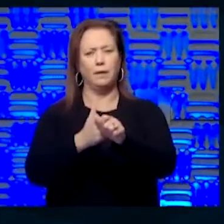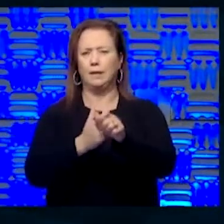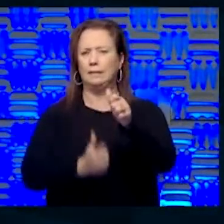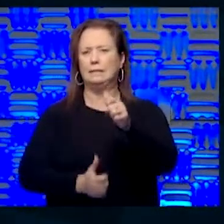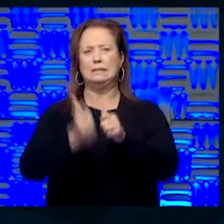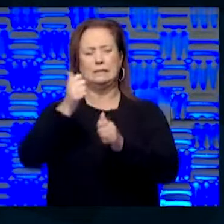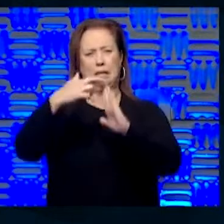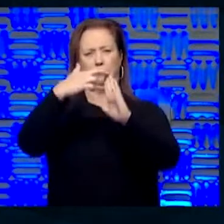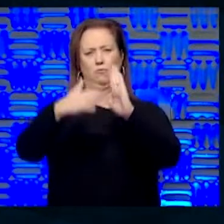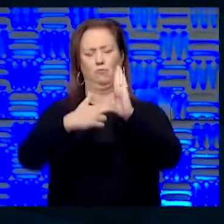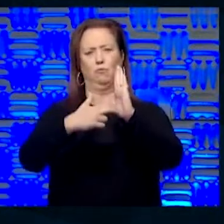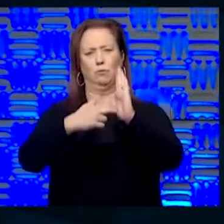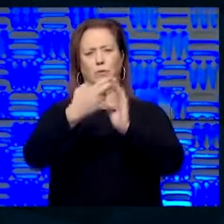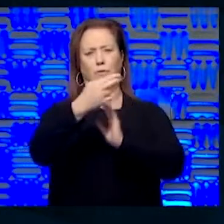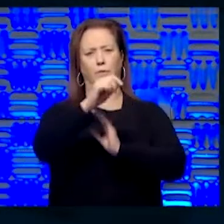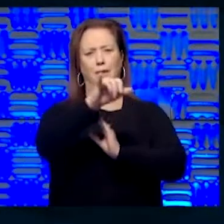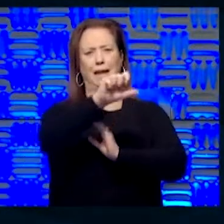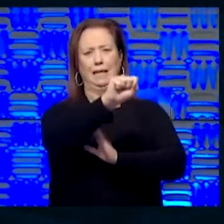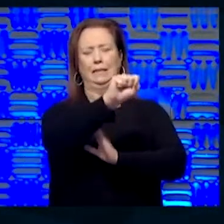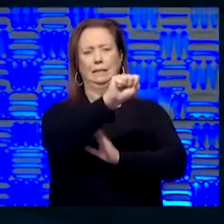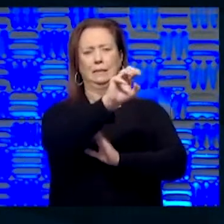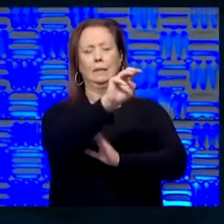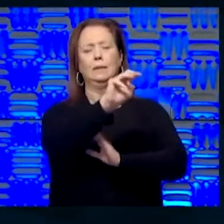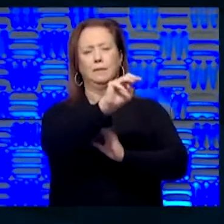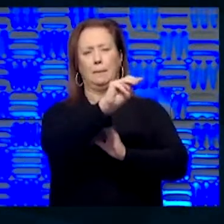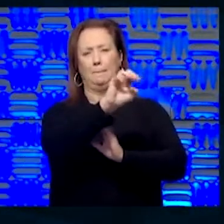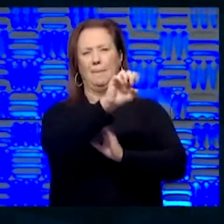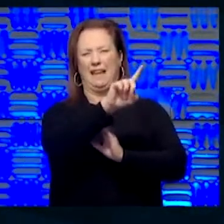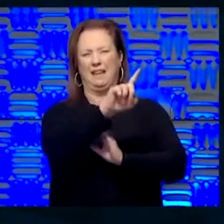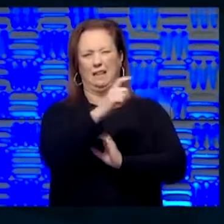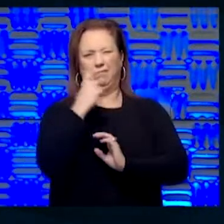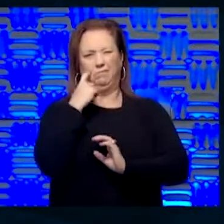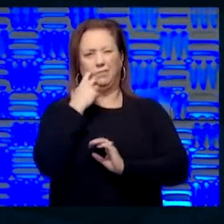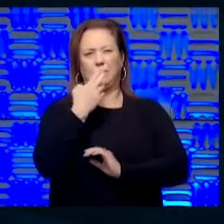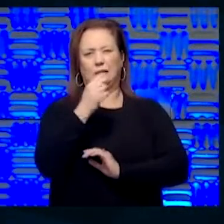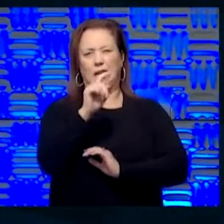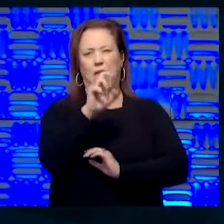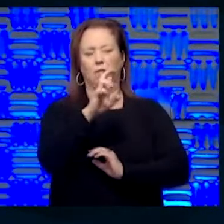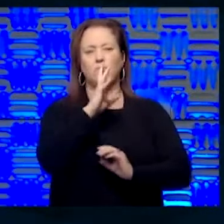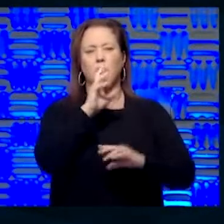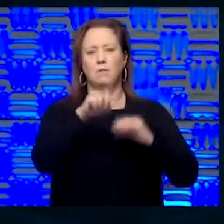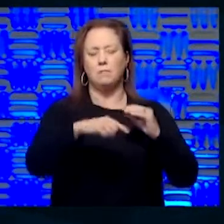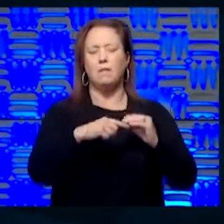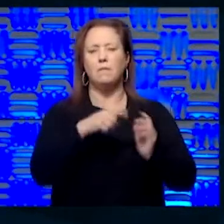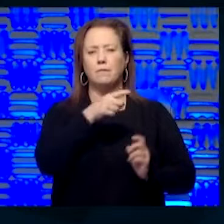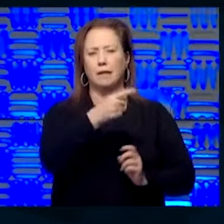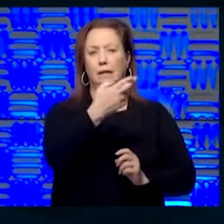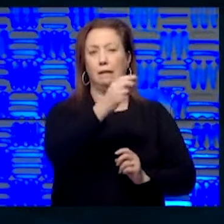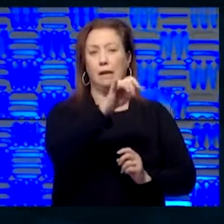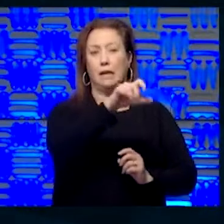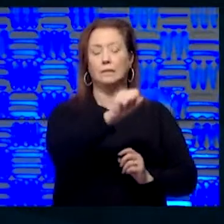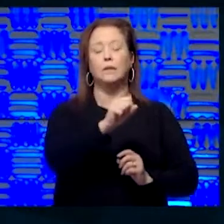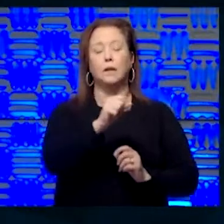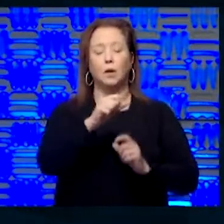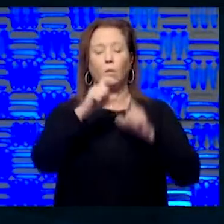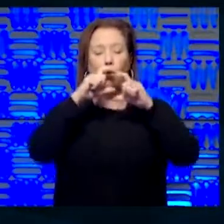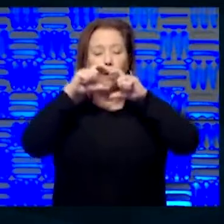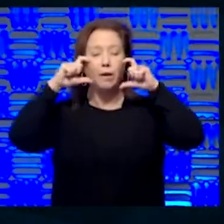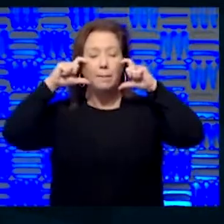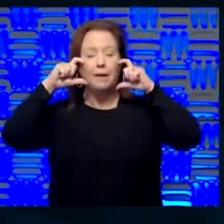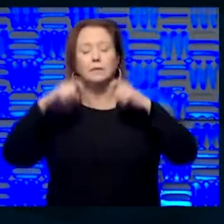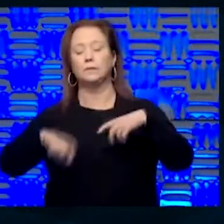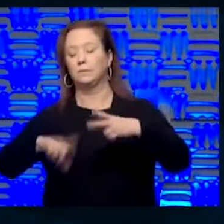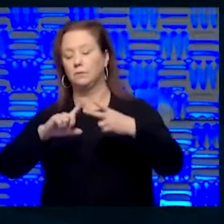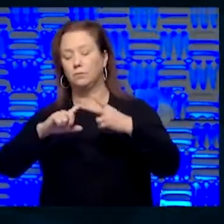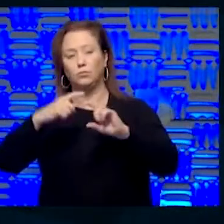protocols from Hayes Med that Heather talked about. We are wearing masks and checking